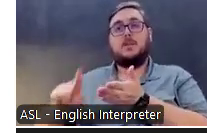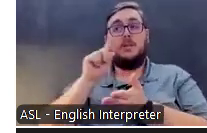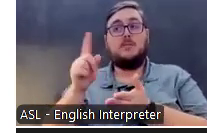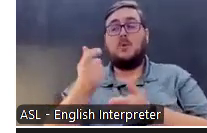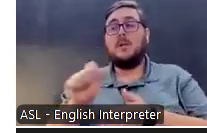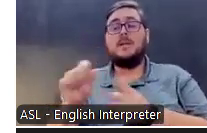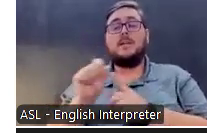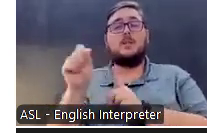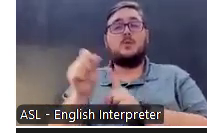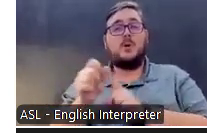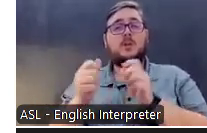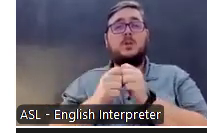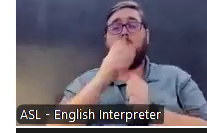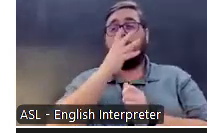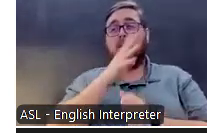disabilities.